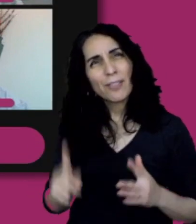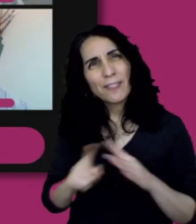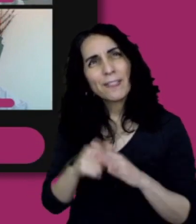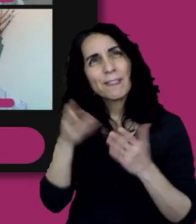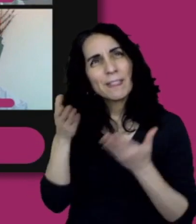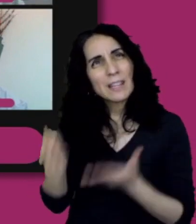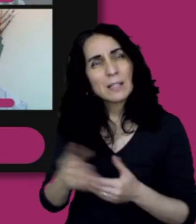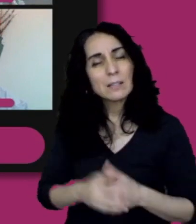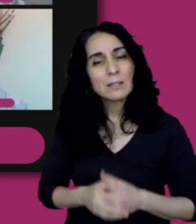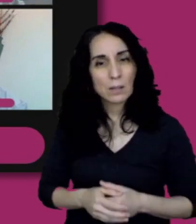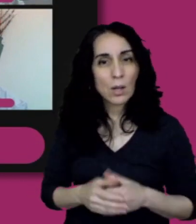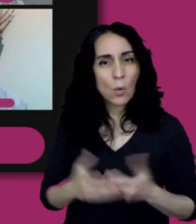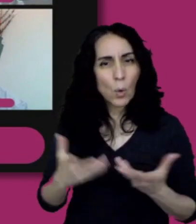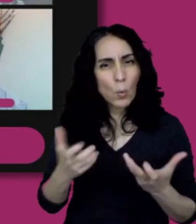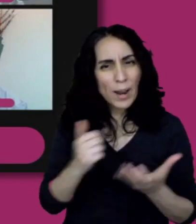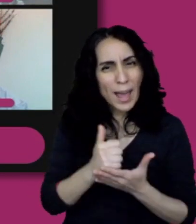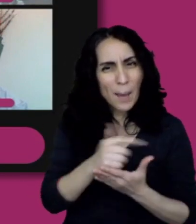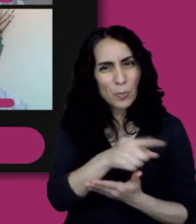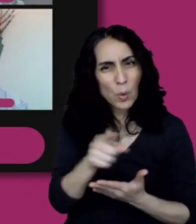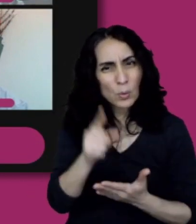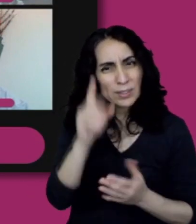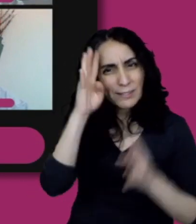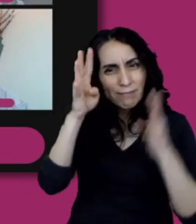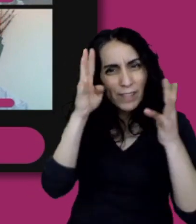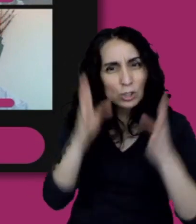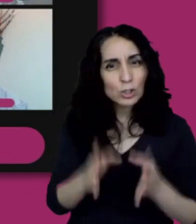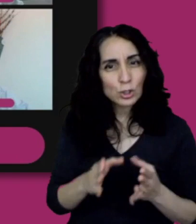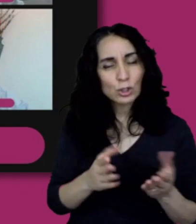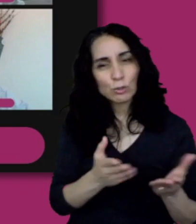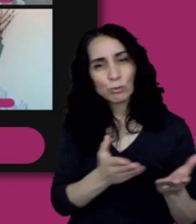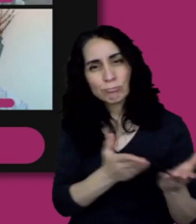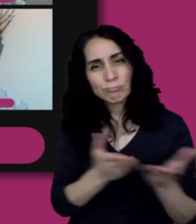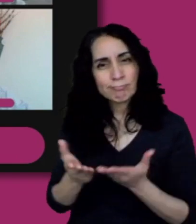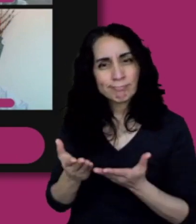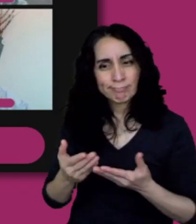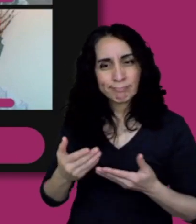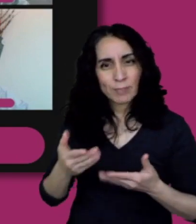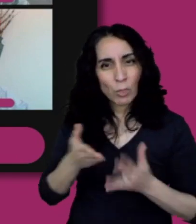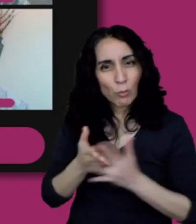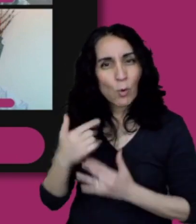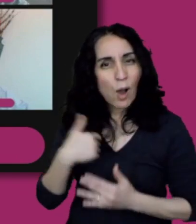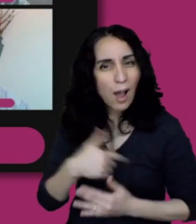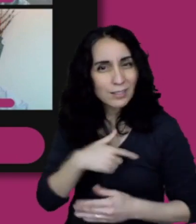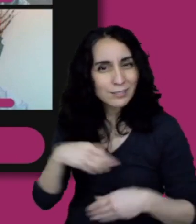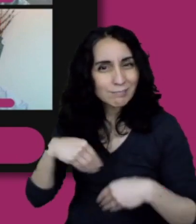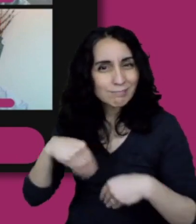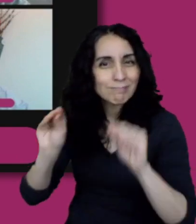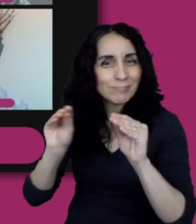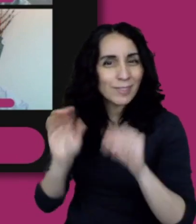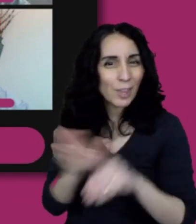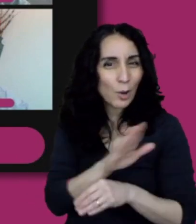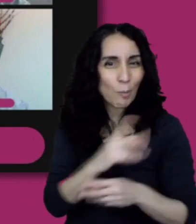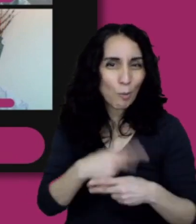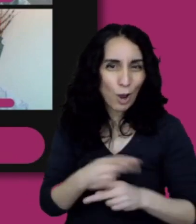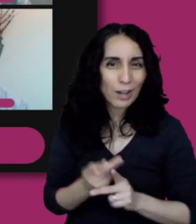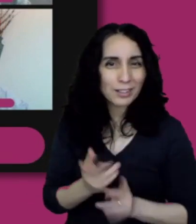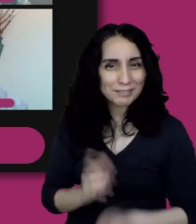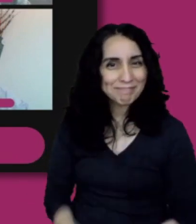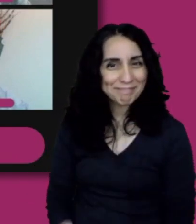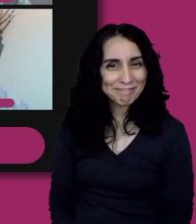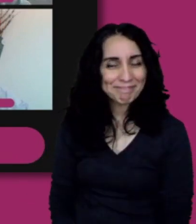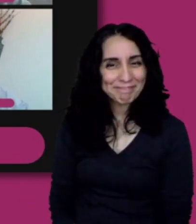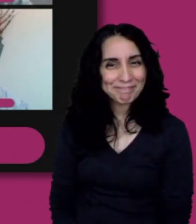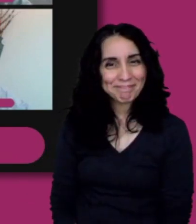those inventors get their products out there and be an easy sales channel for them. I'm gonna go ahead, Jason.